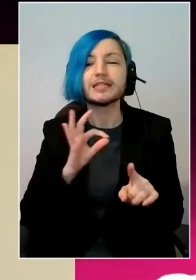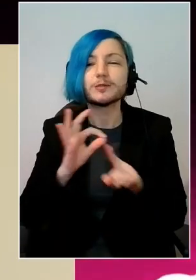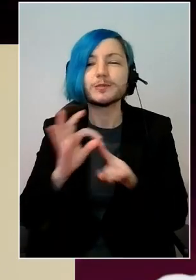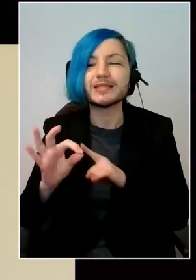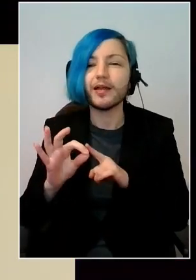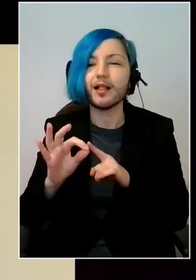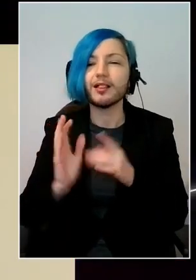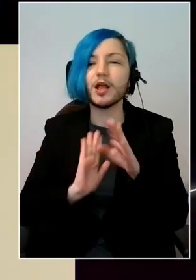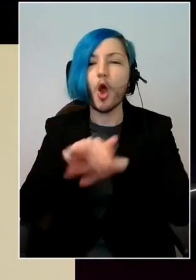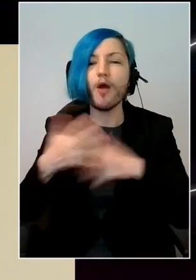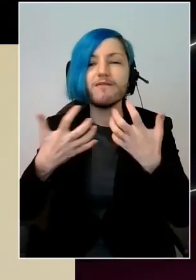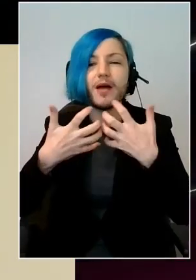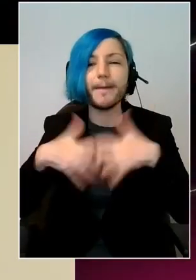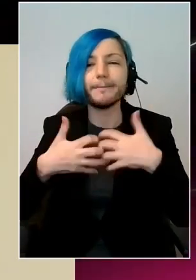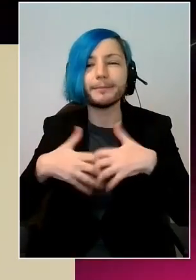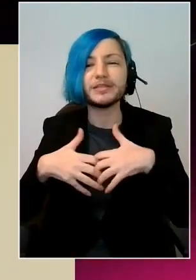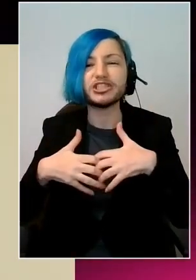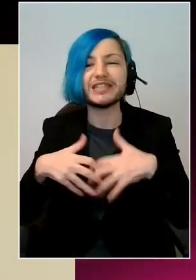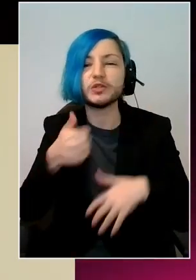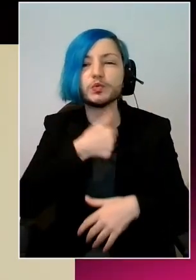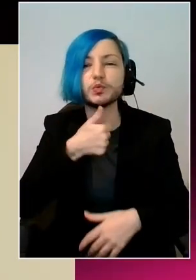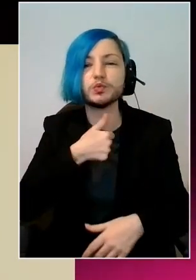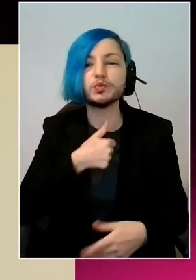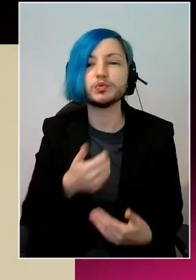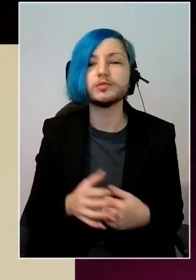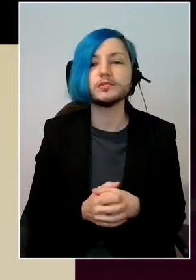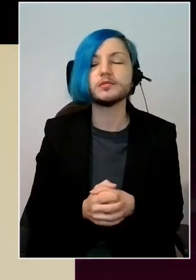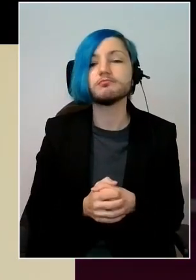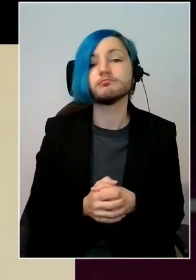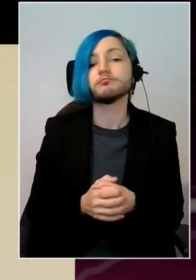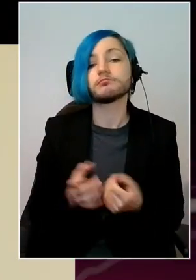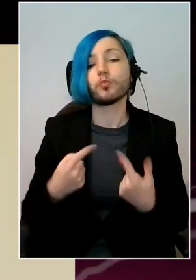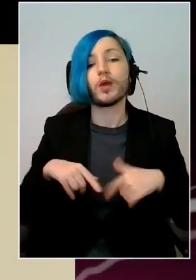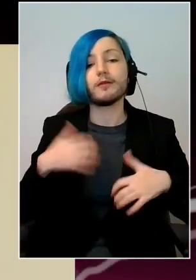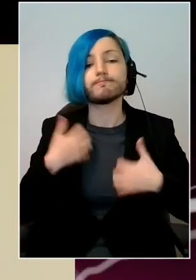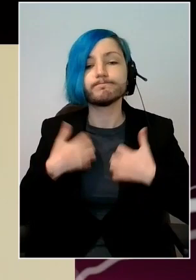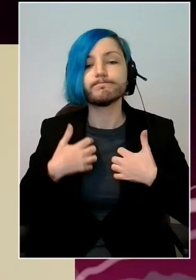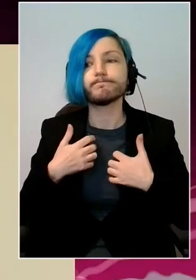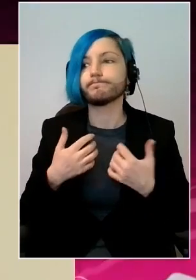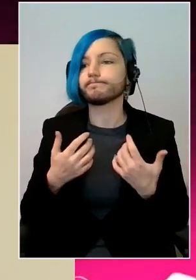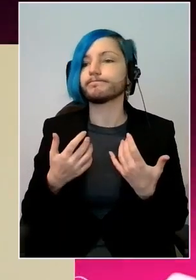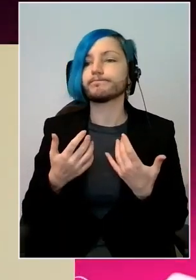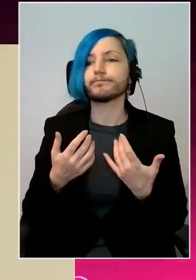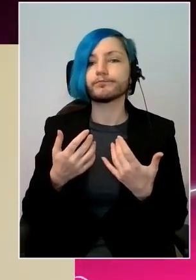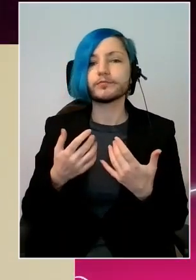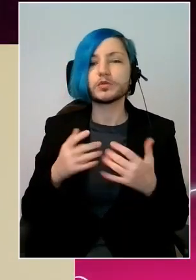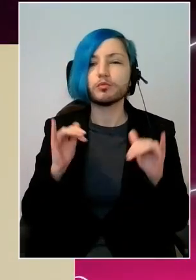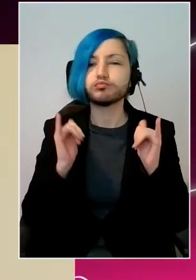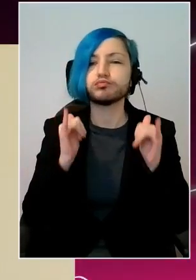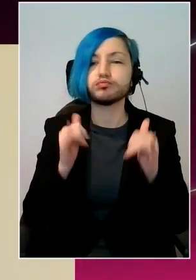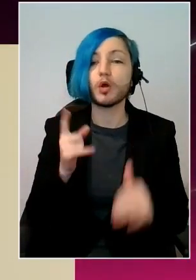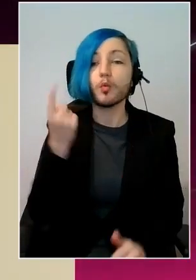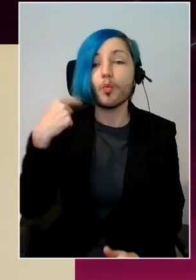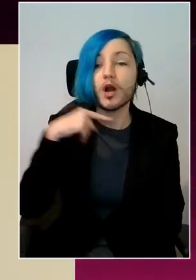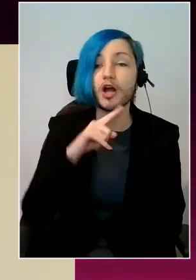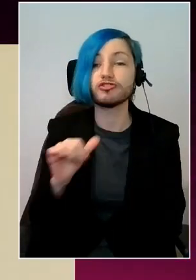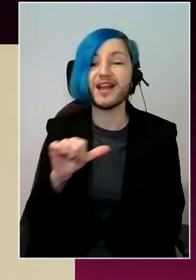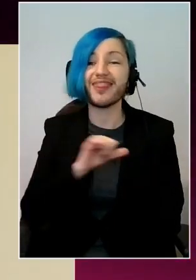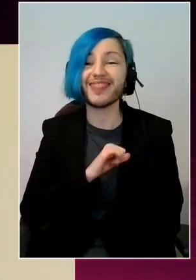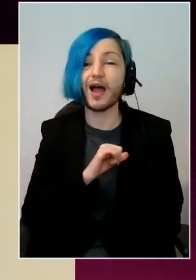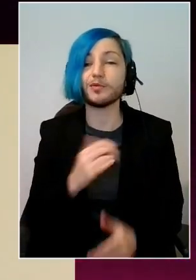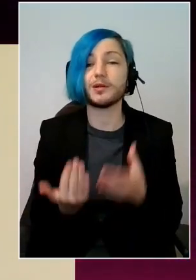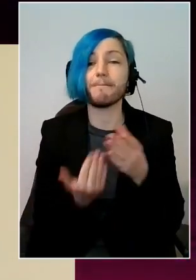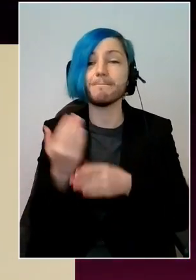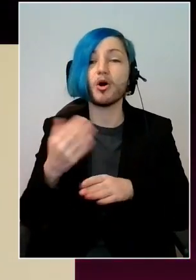mechanisation. We look forward as an organisation to celebrating 100,000 modern apprenticeships